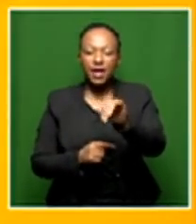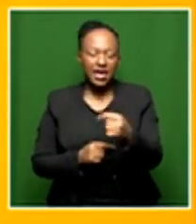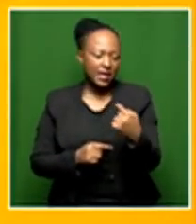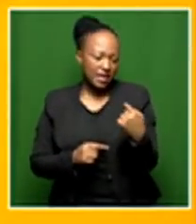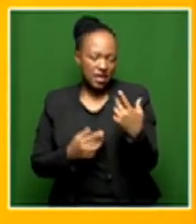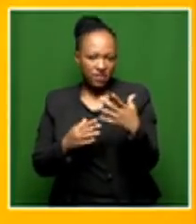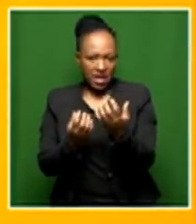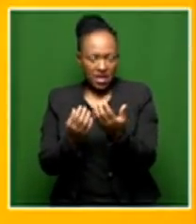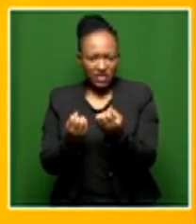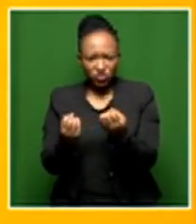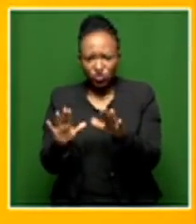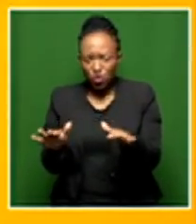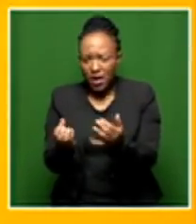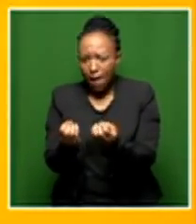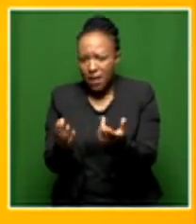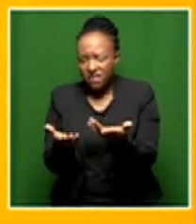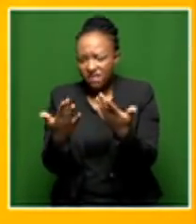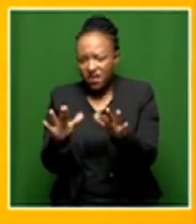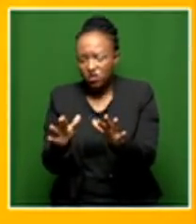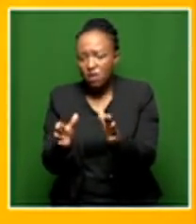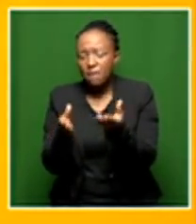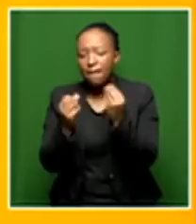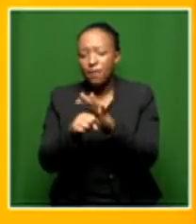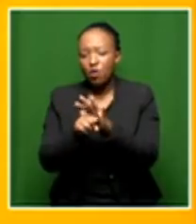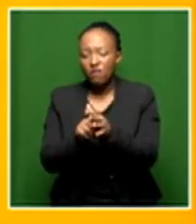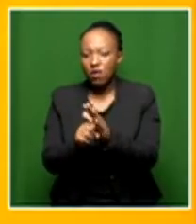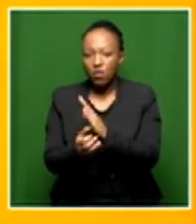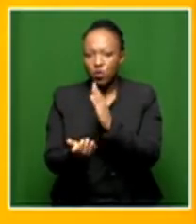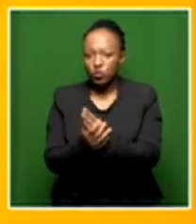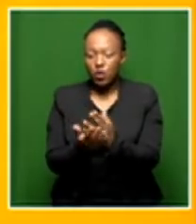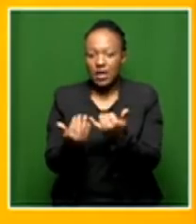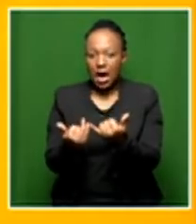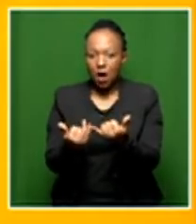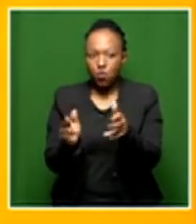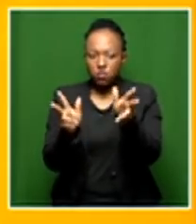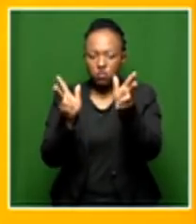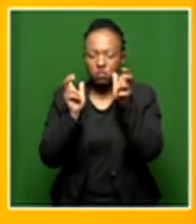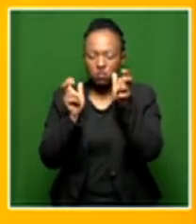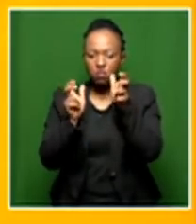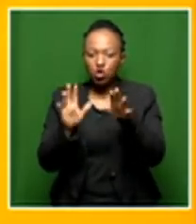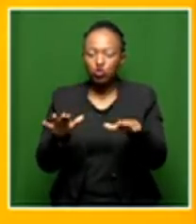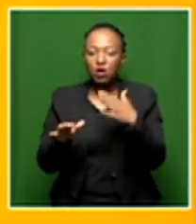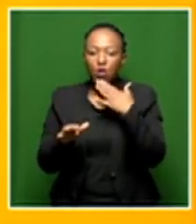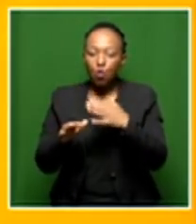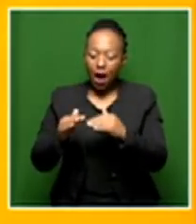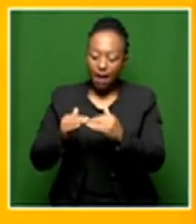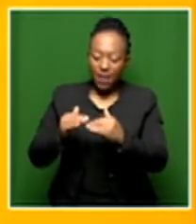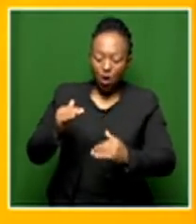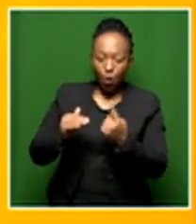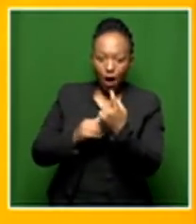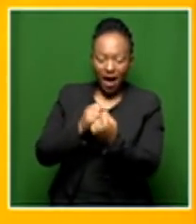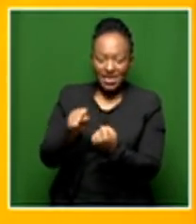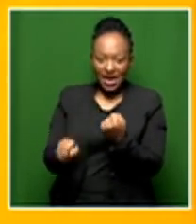many children have been infected. And I think in a nutshell, what we need to take out of it is that children below the age of 1